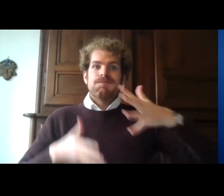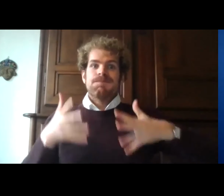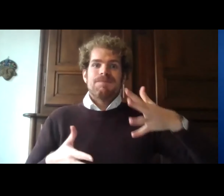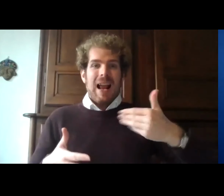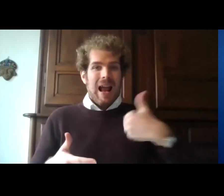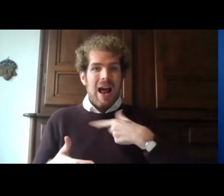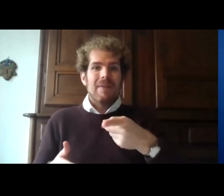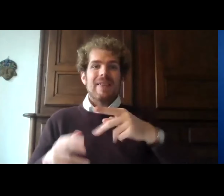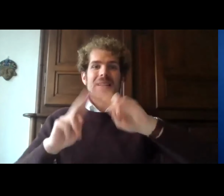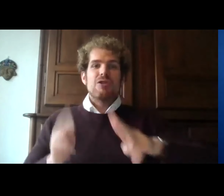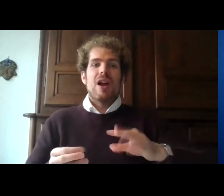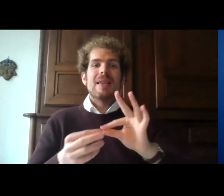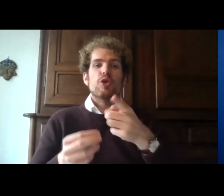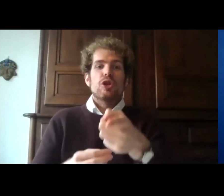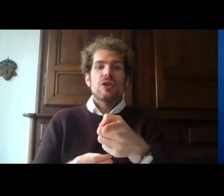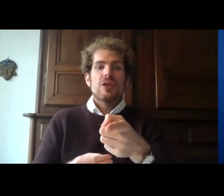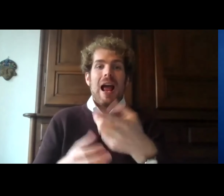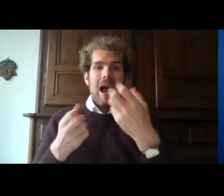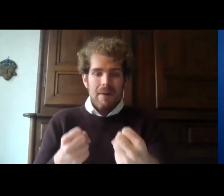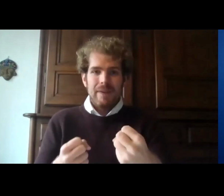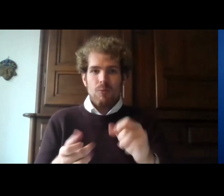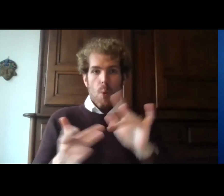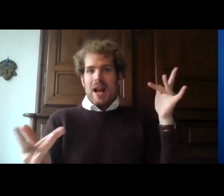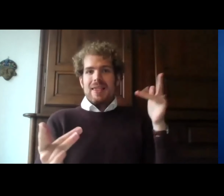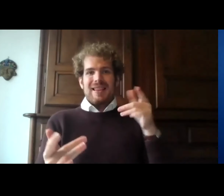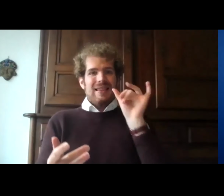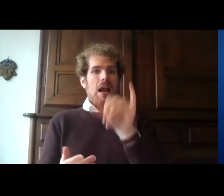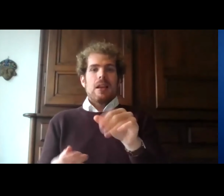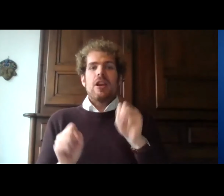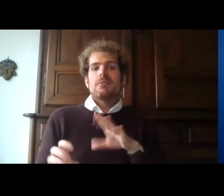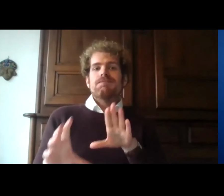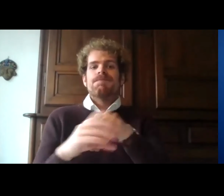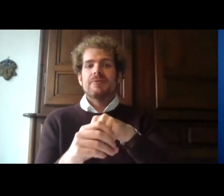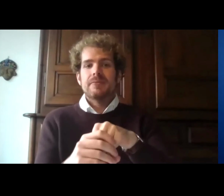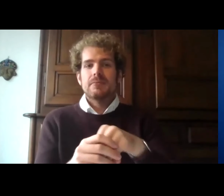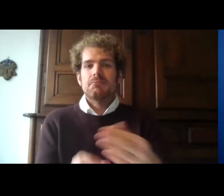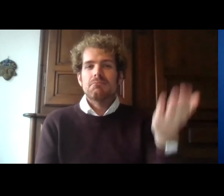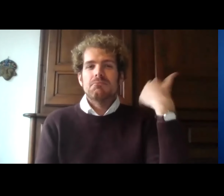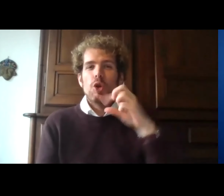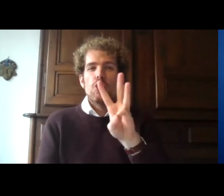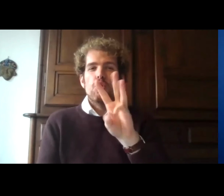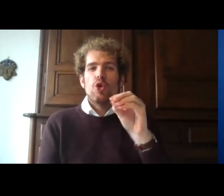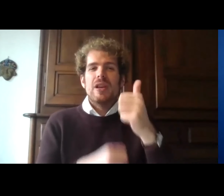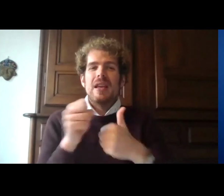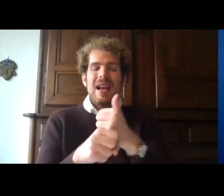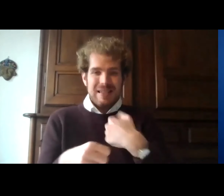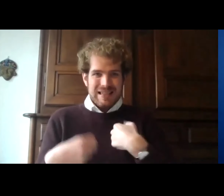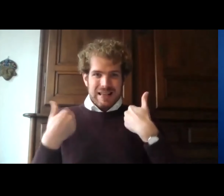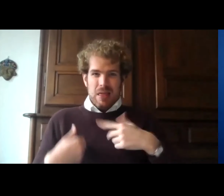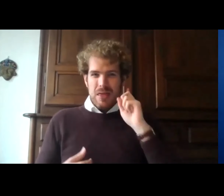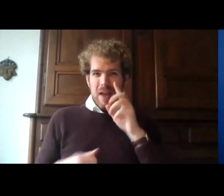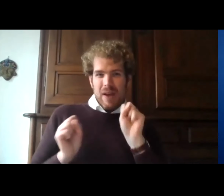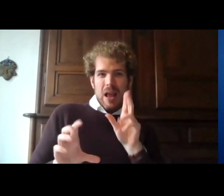use what we're doing right now as an example. I'm able to participate in this event today and speak to you through a sign language interpreter. This gives me